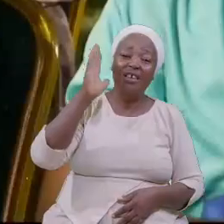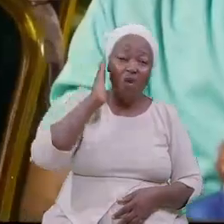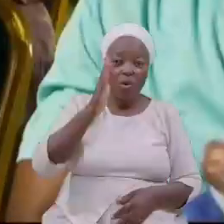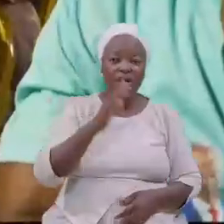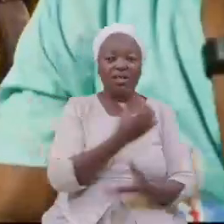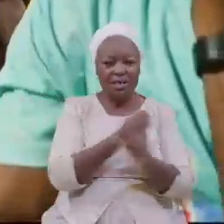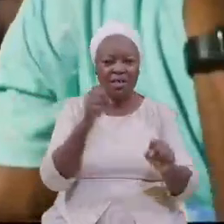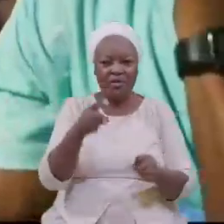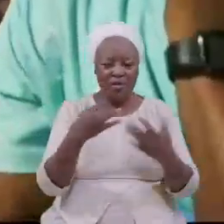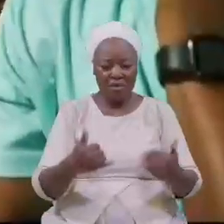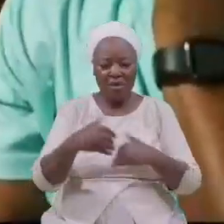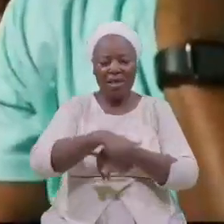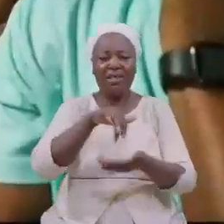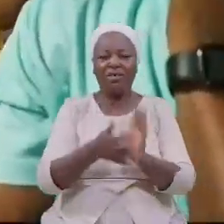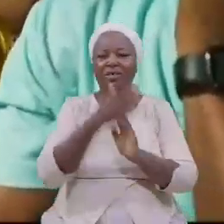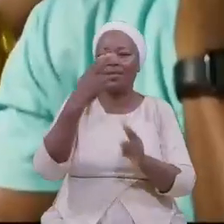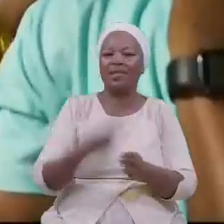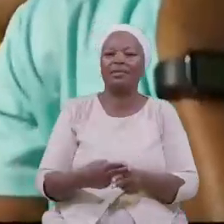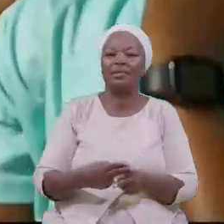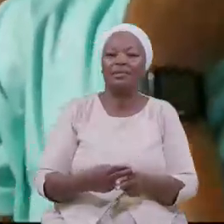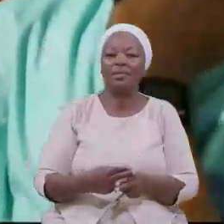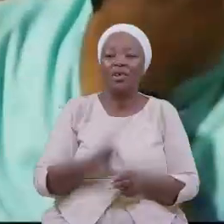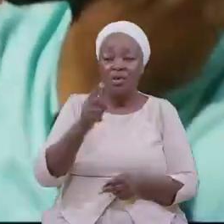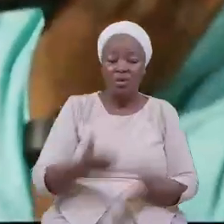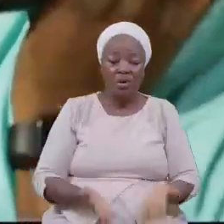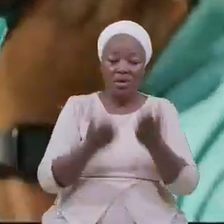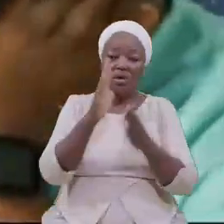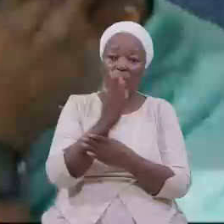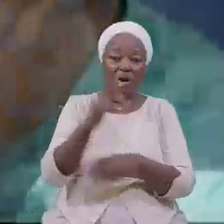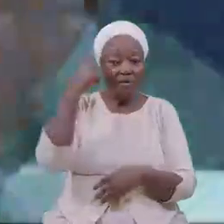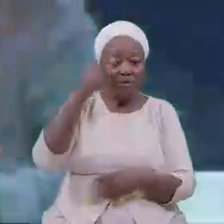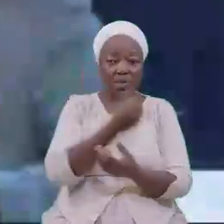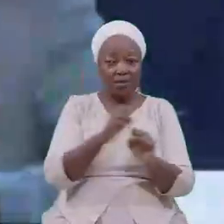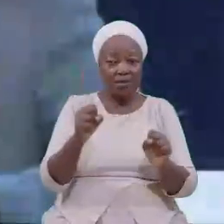you tonight. You're raising up your hand for salvation.